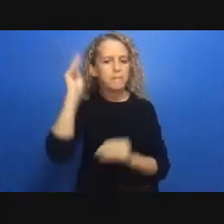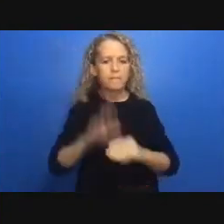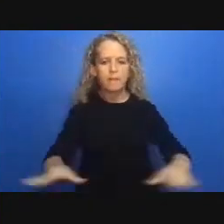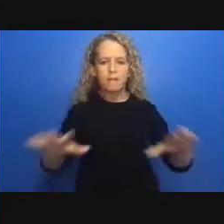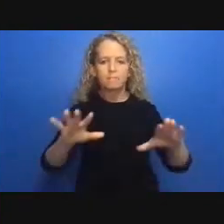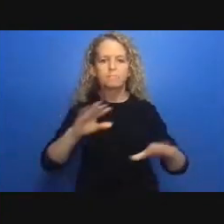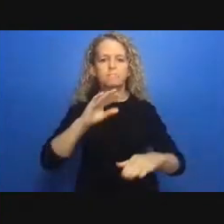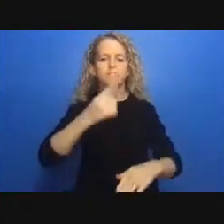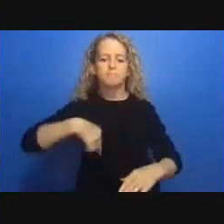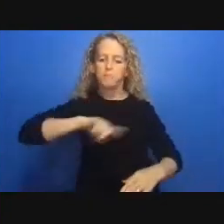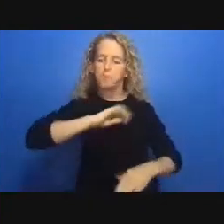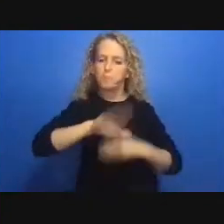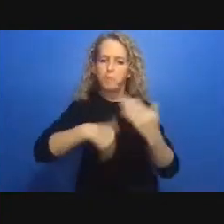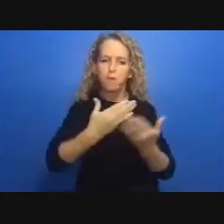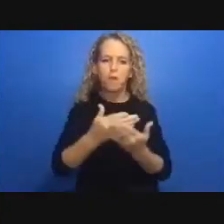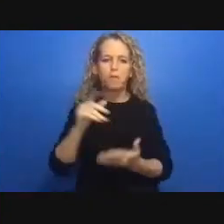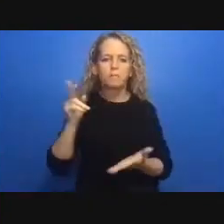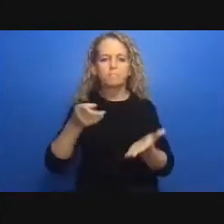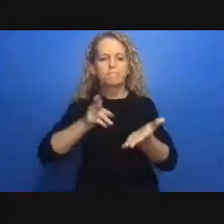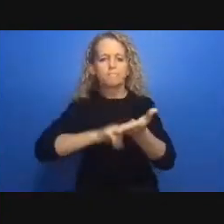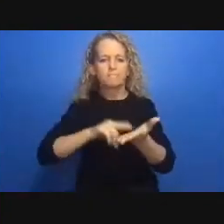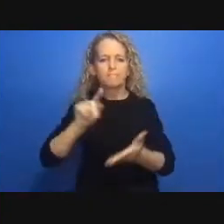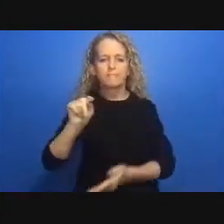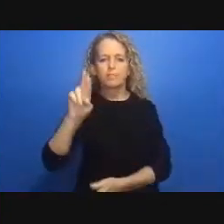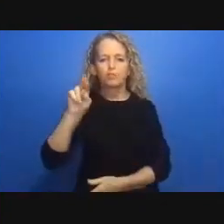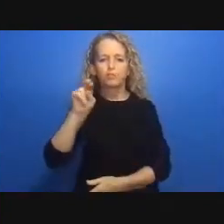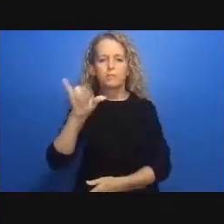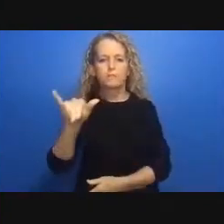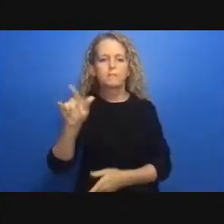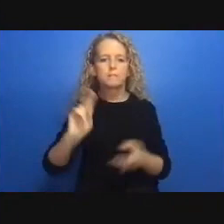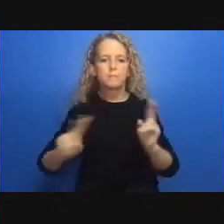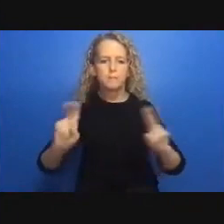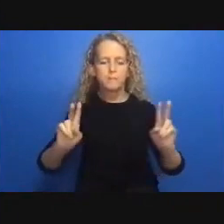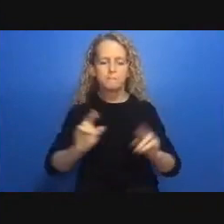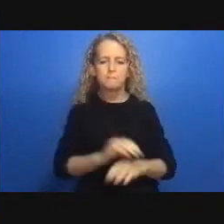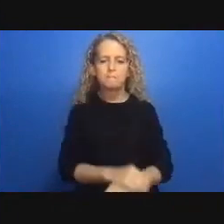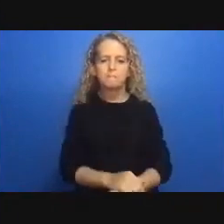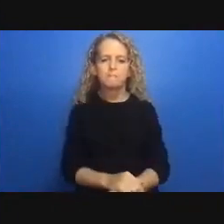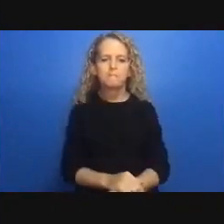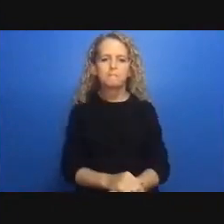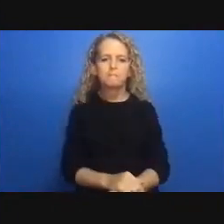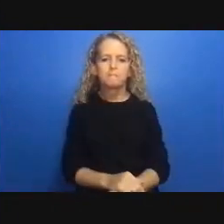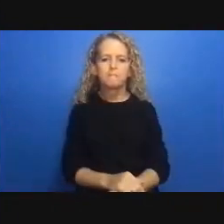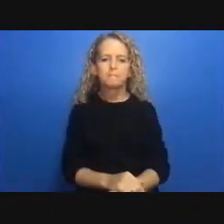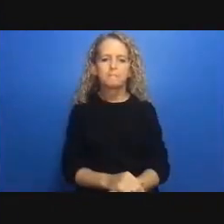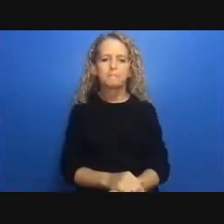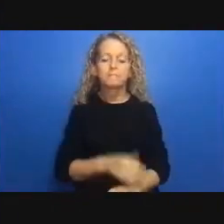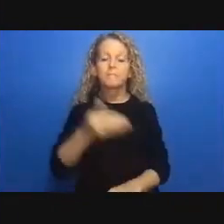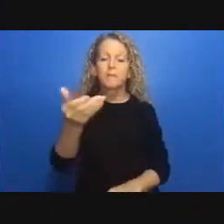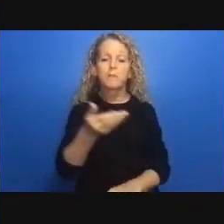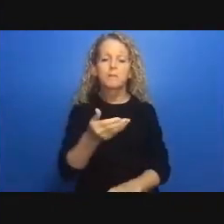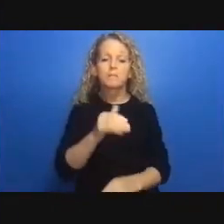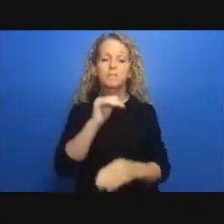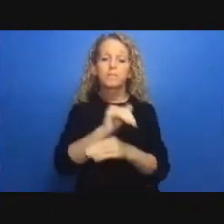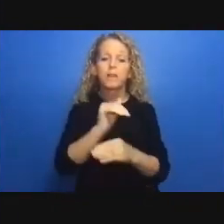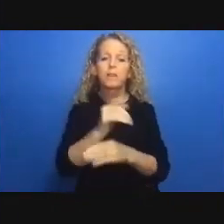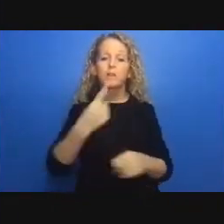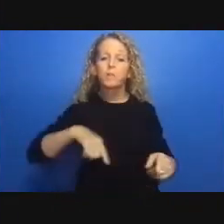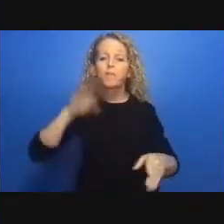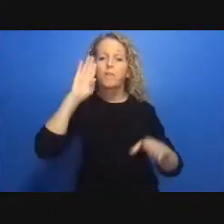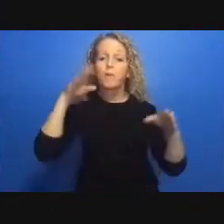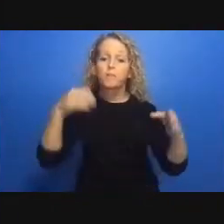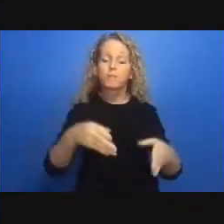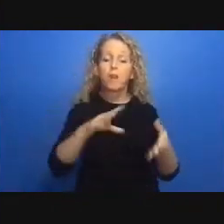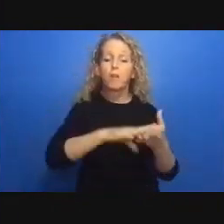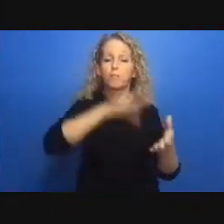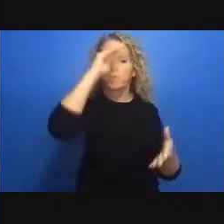people. So welcome. Tonight, we're going to be focusing on the theme of learn and work. And so